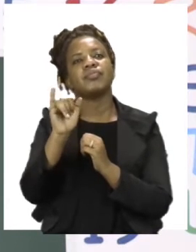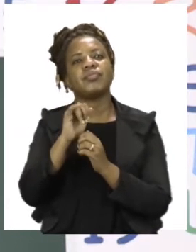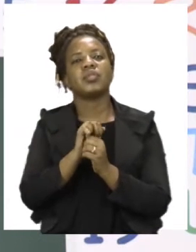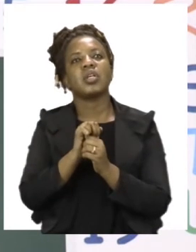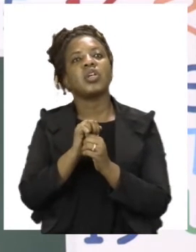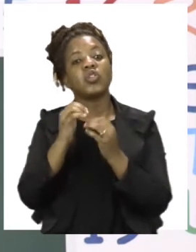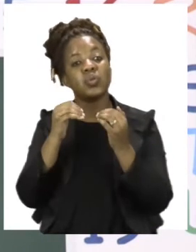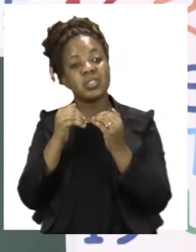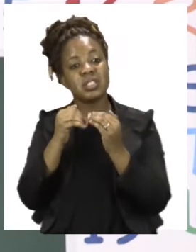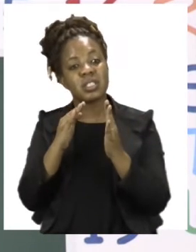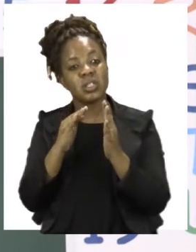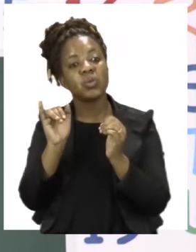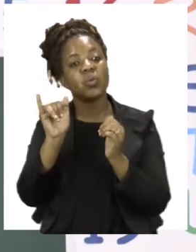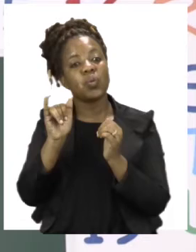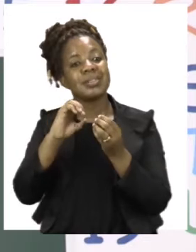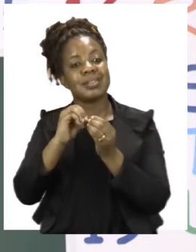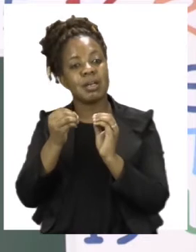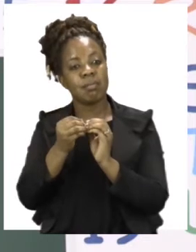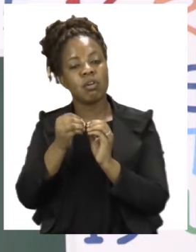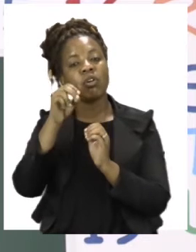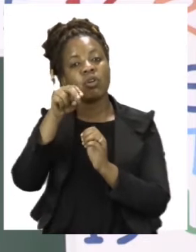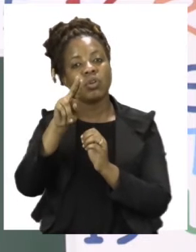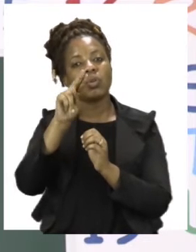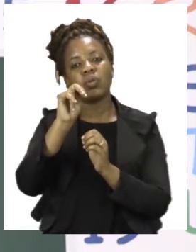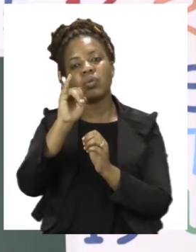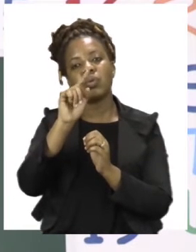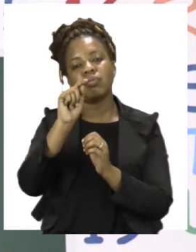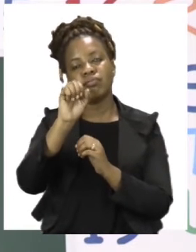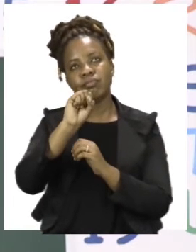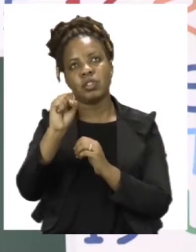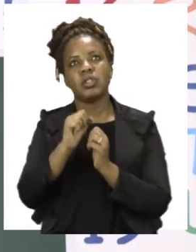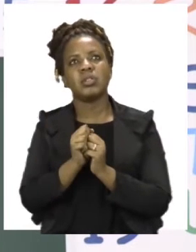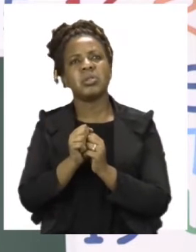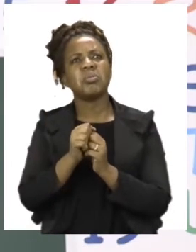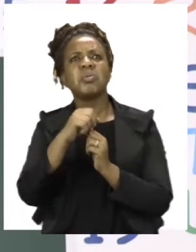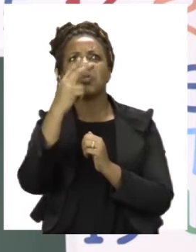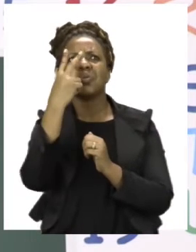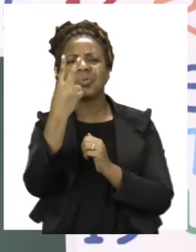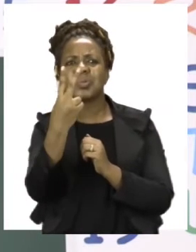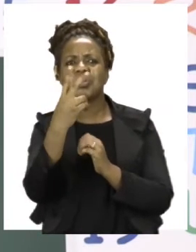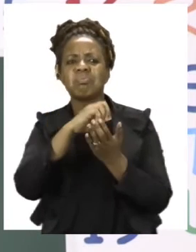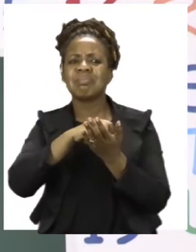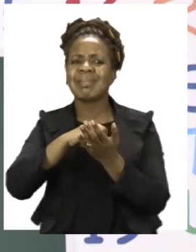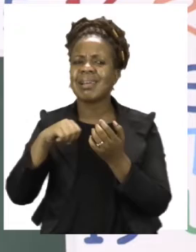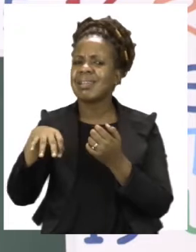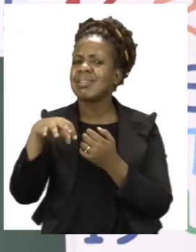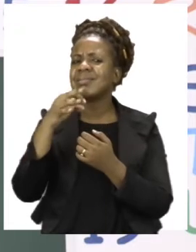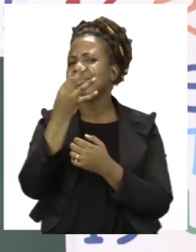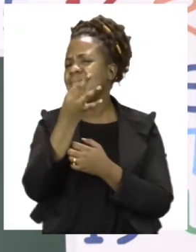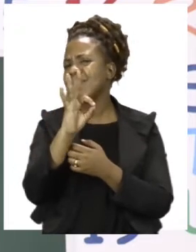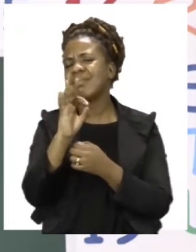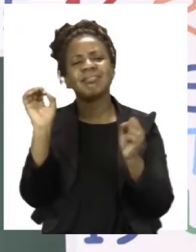units, you say 2 minus 9. 2 minus